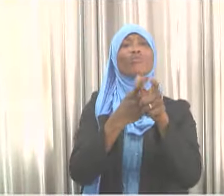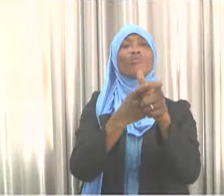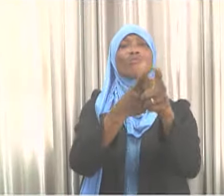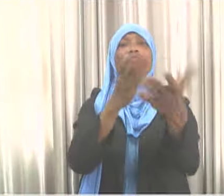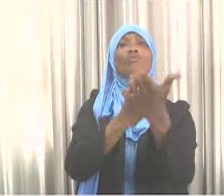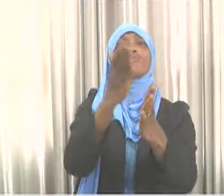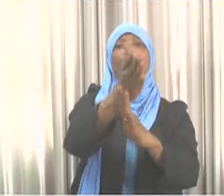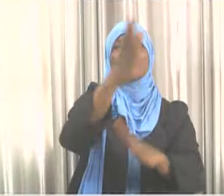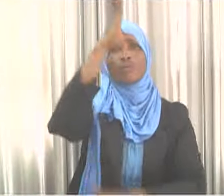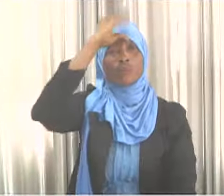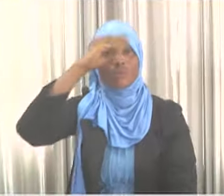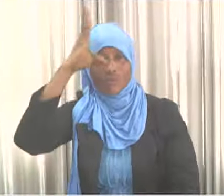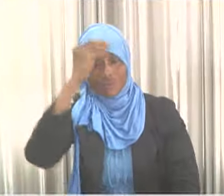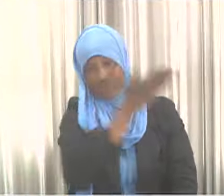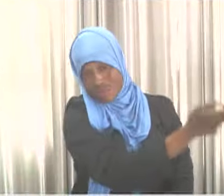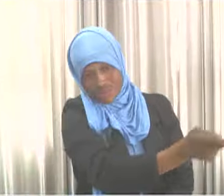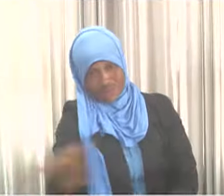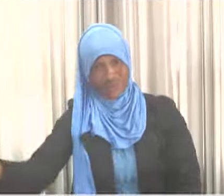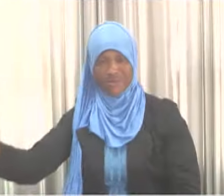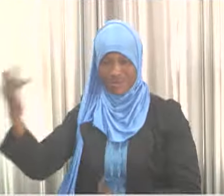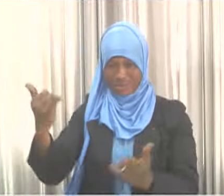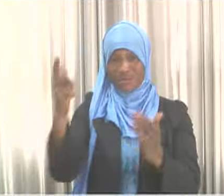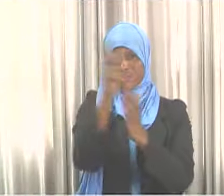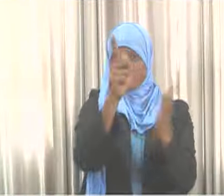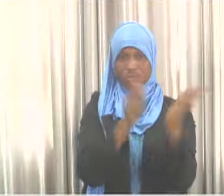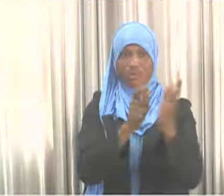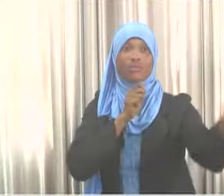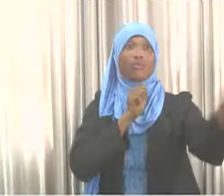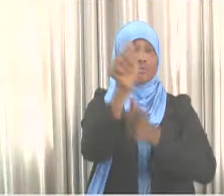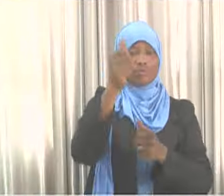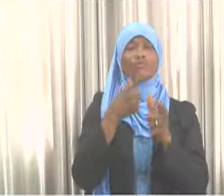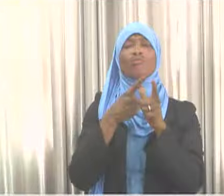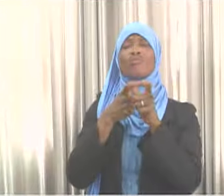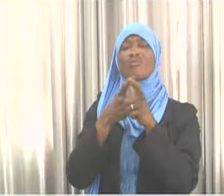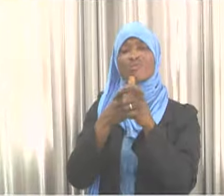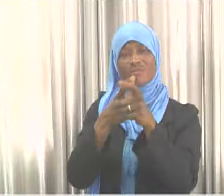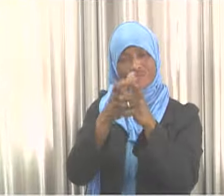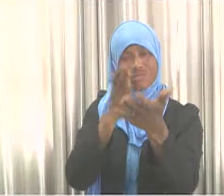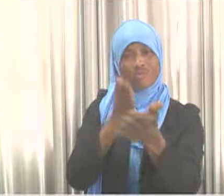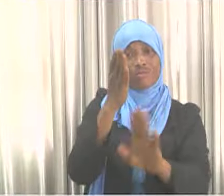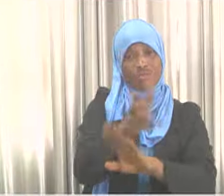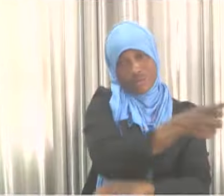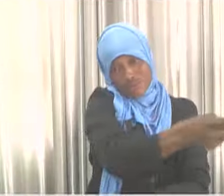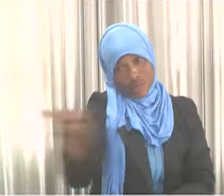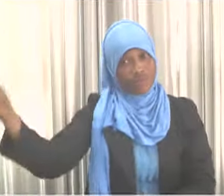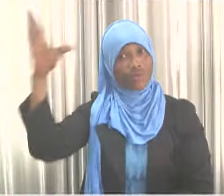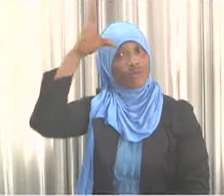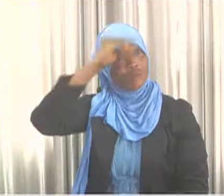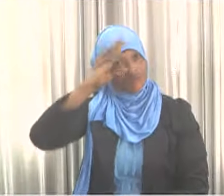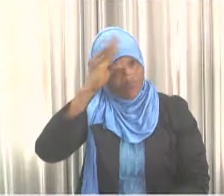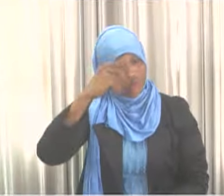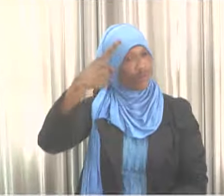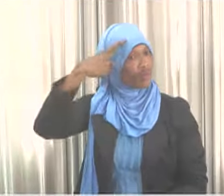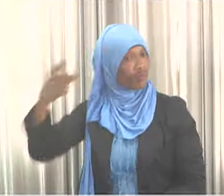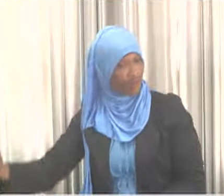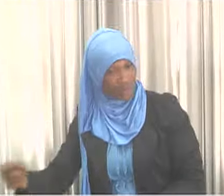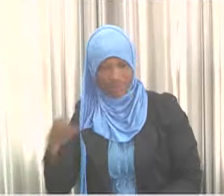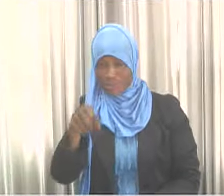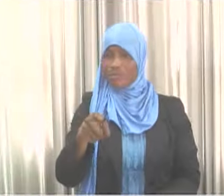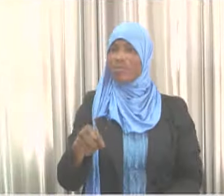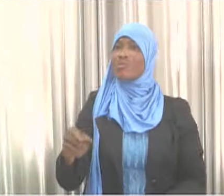day. As this law don't pass, we go run at them. May they no say we dey run at them. Because Ansabele